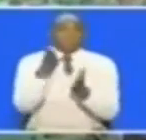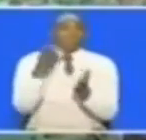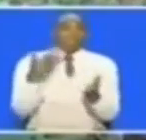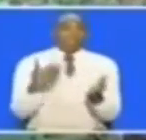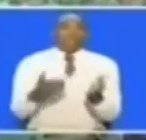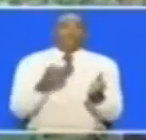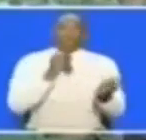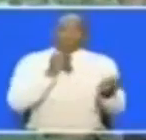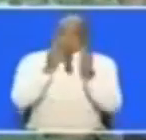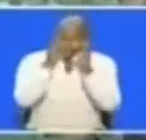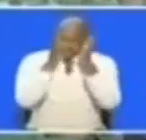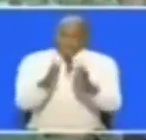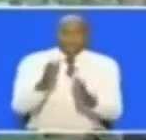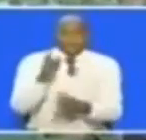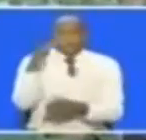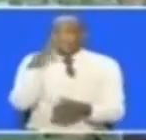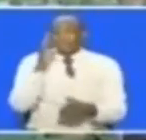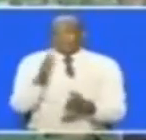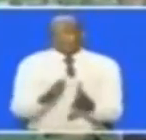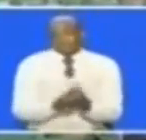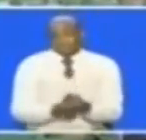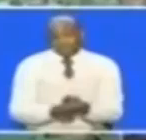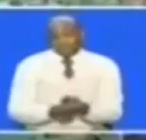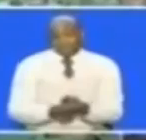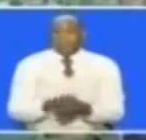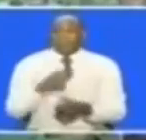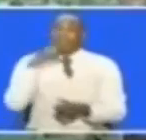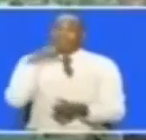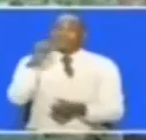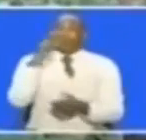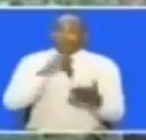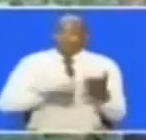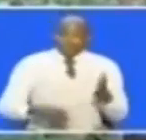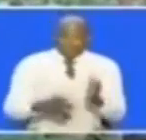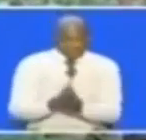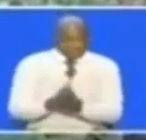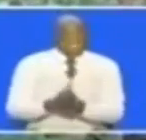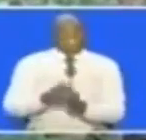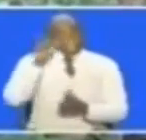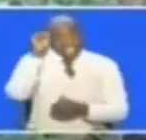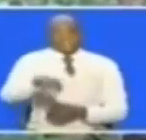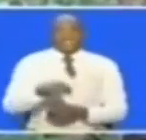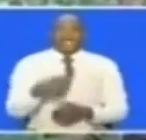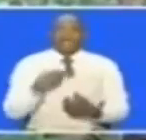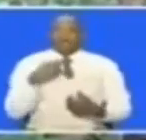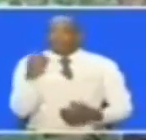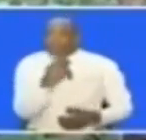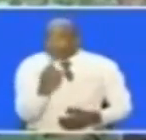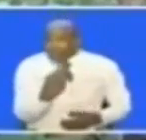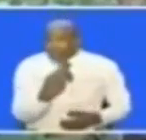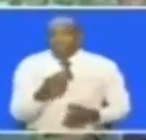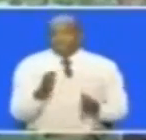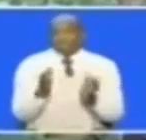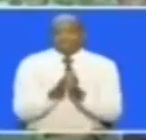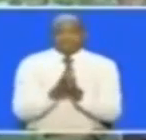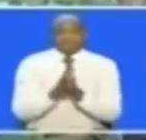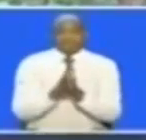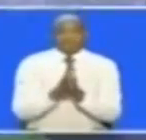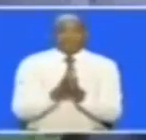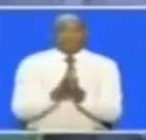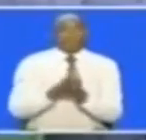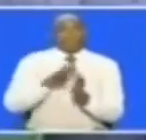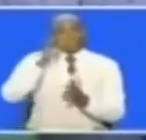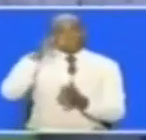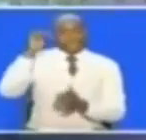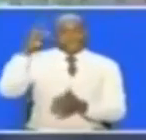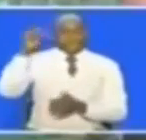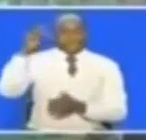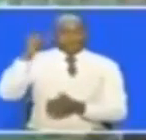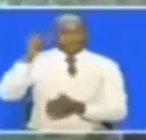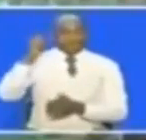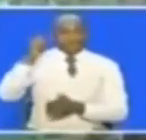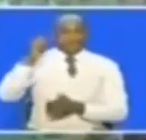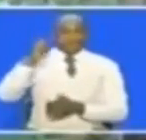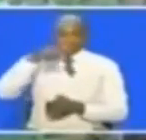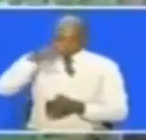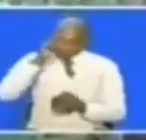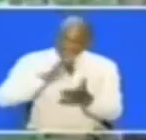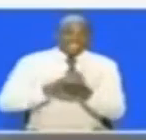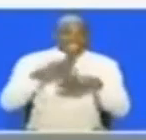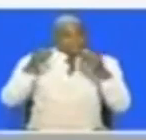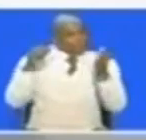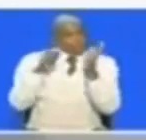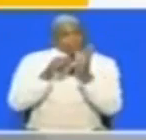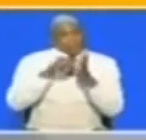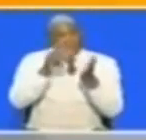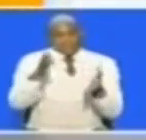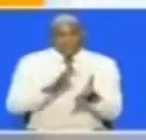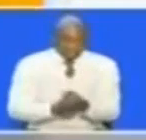is there a competitor for this man? Then they were told yes. Who is that? Lonyangapuo. That is the man you should give so that this